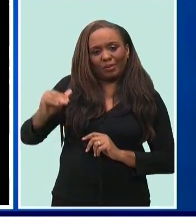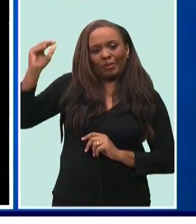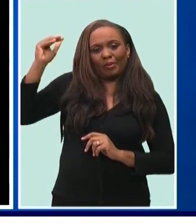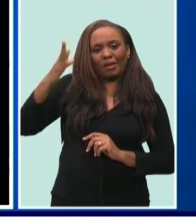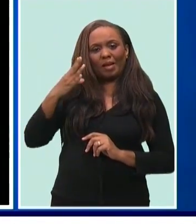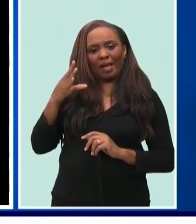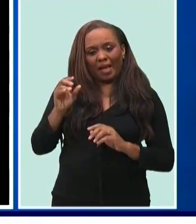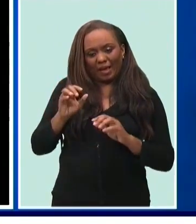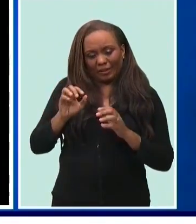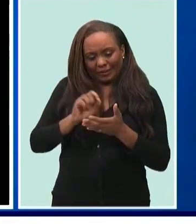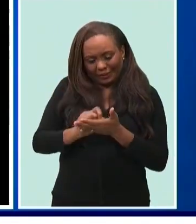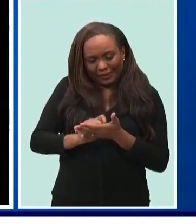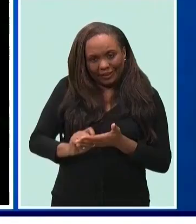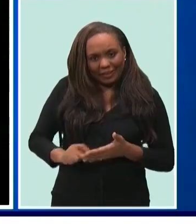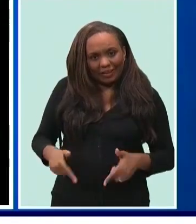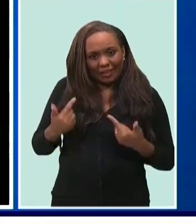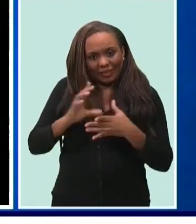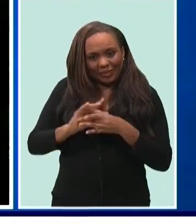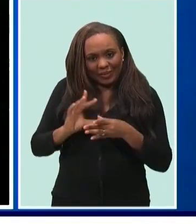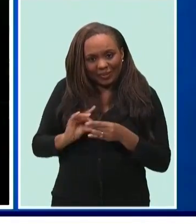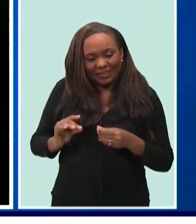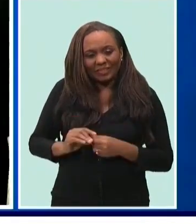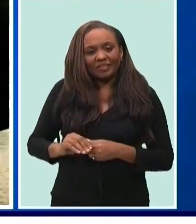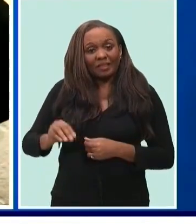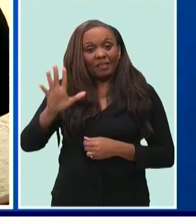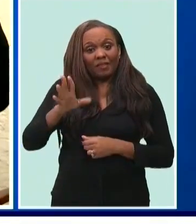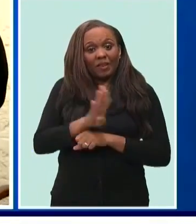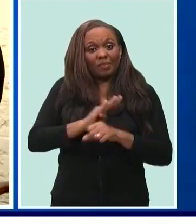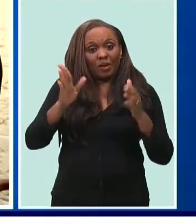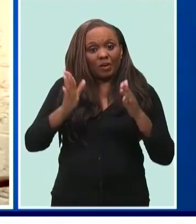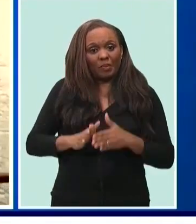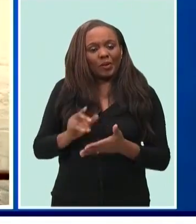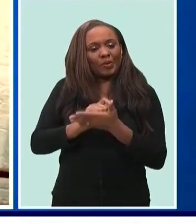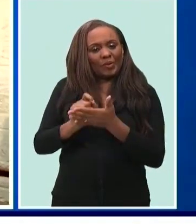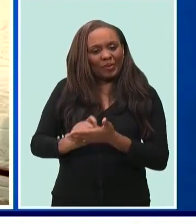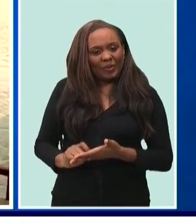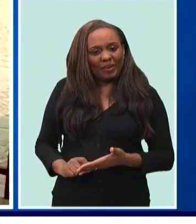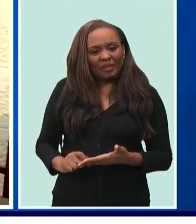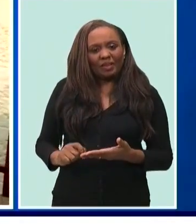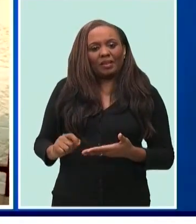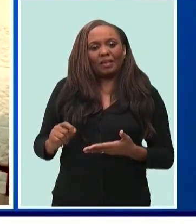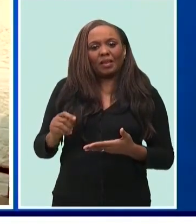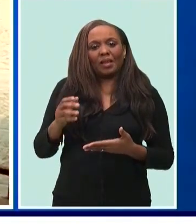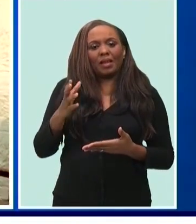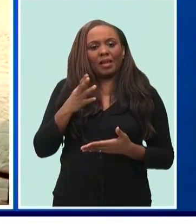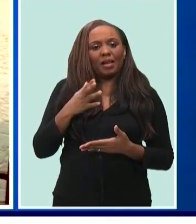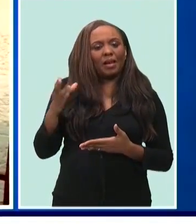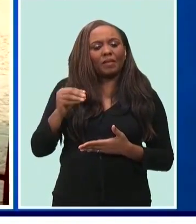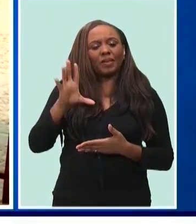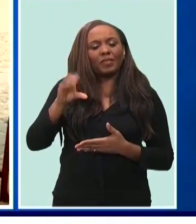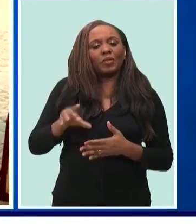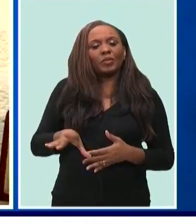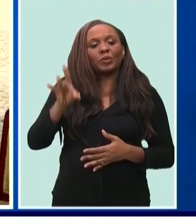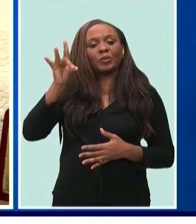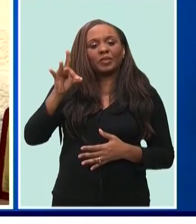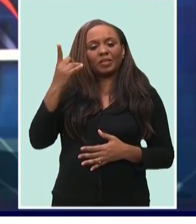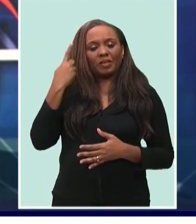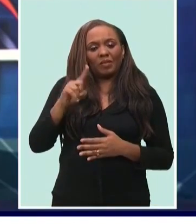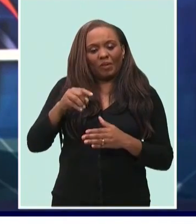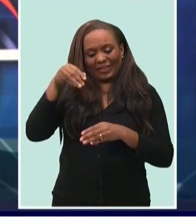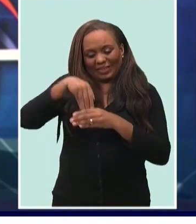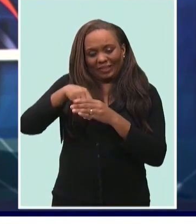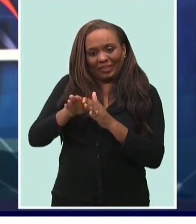5 Barbadians entered, and their essays were among the 50 chosen to be published in the book, A Commonwealth of